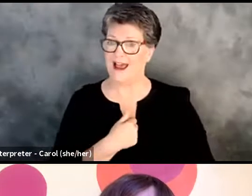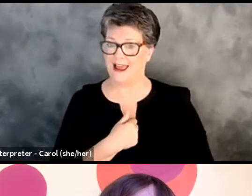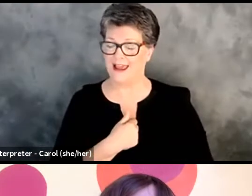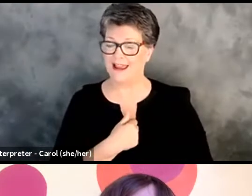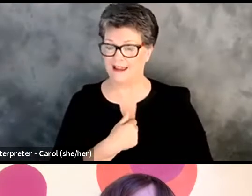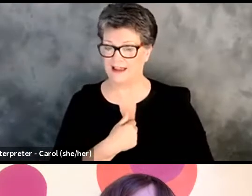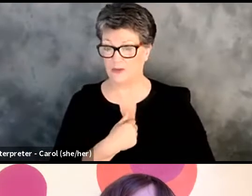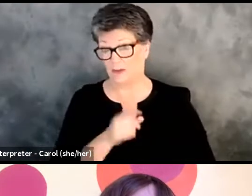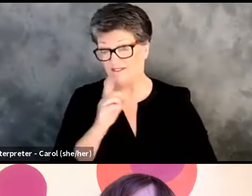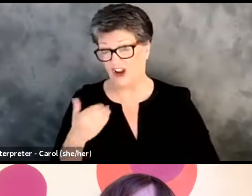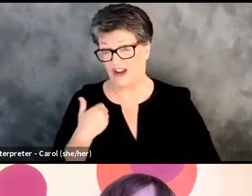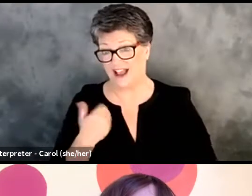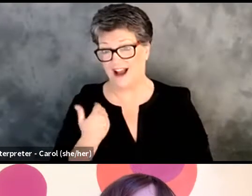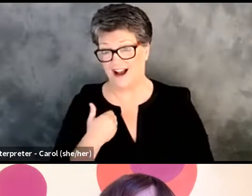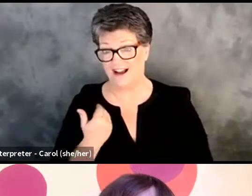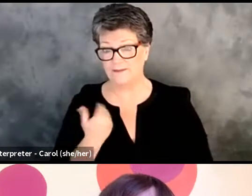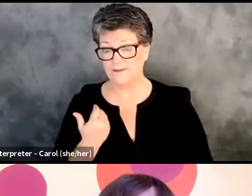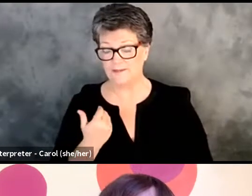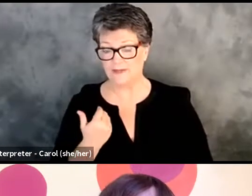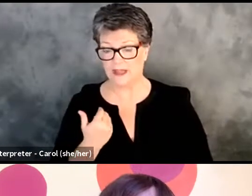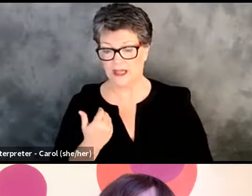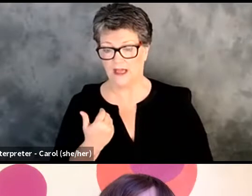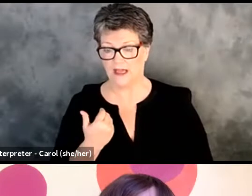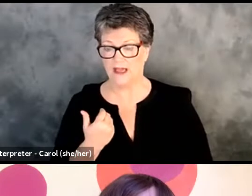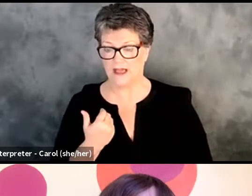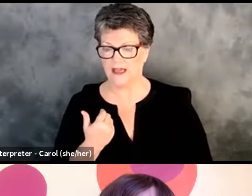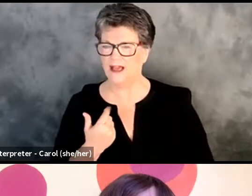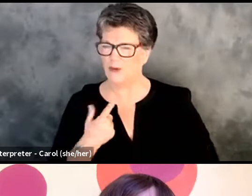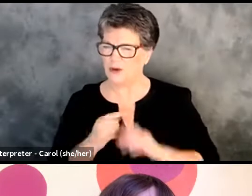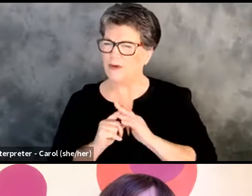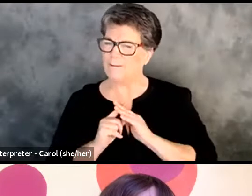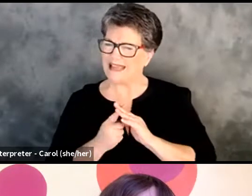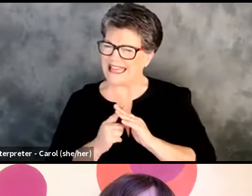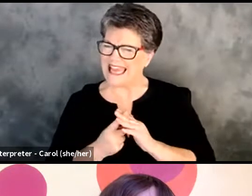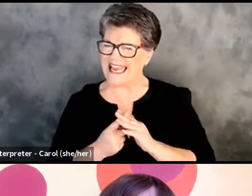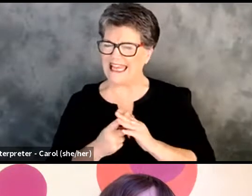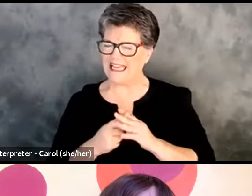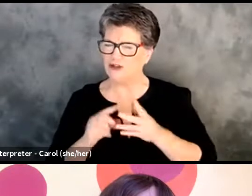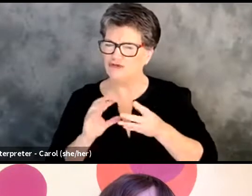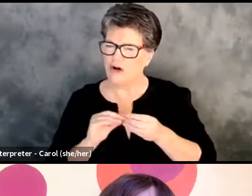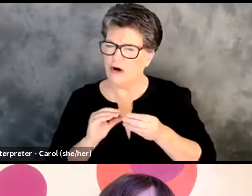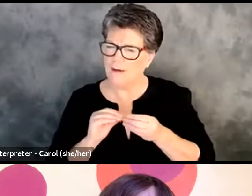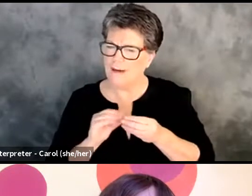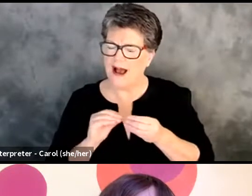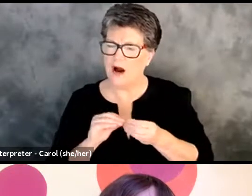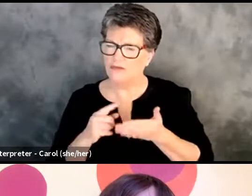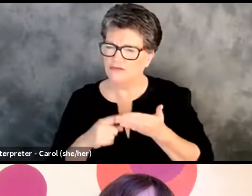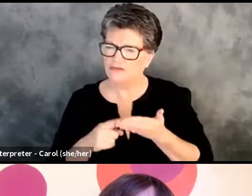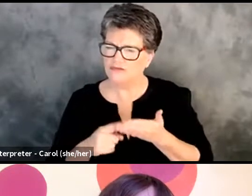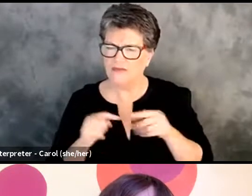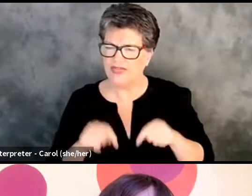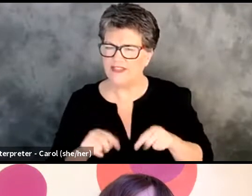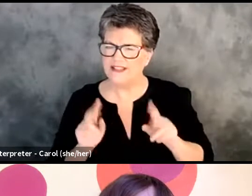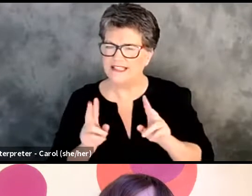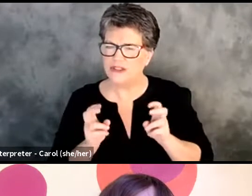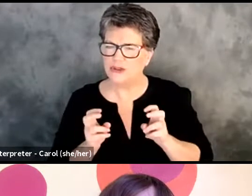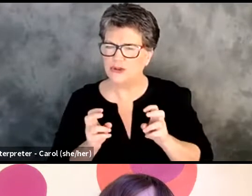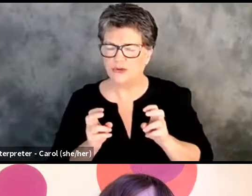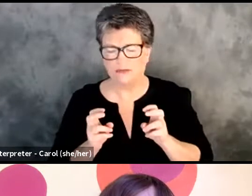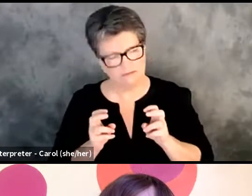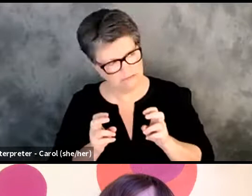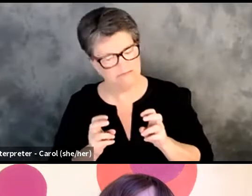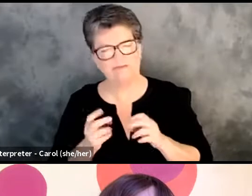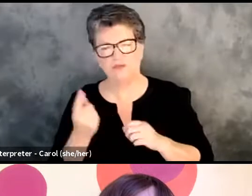were very young, were beginning to talk about this issue as we realized